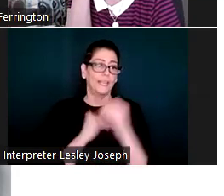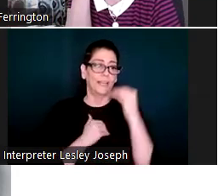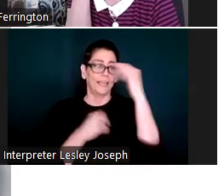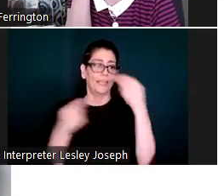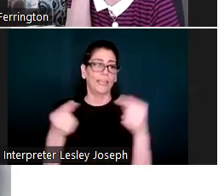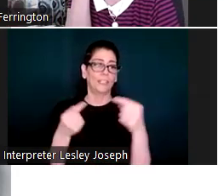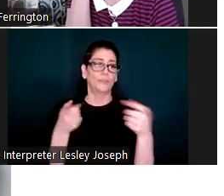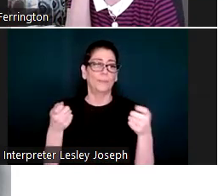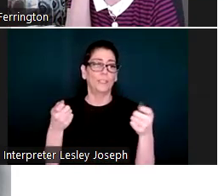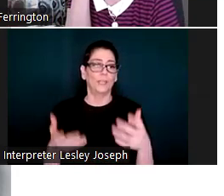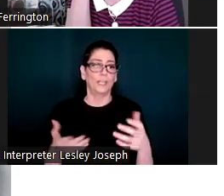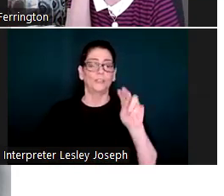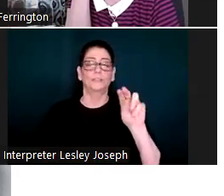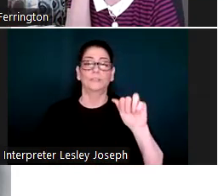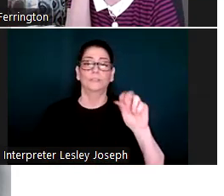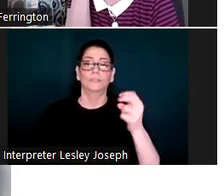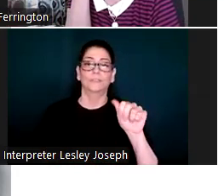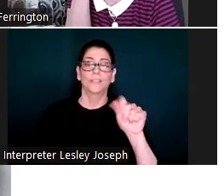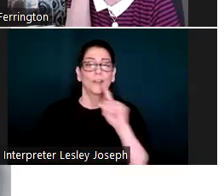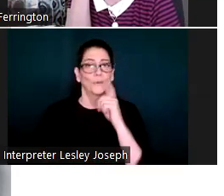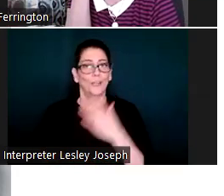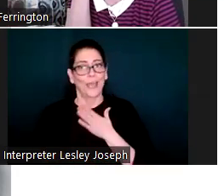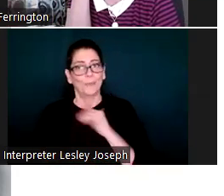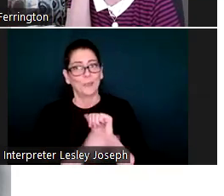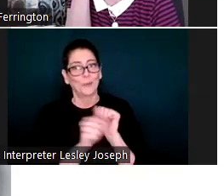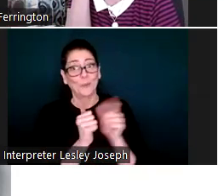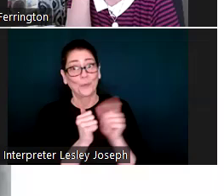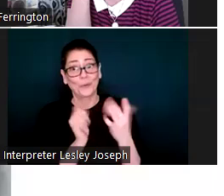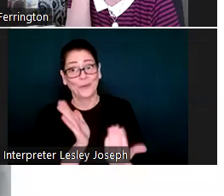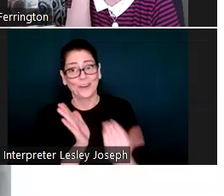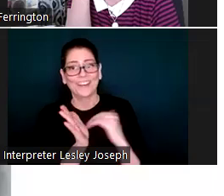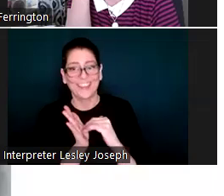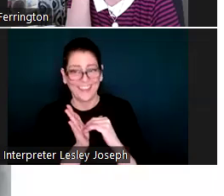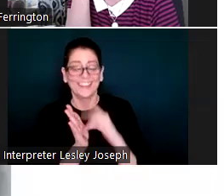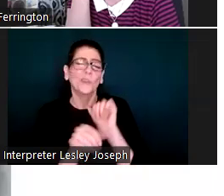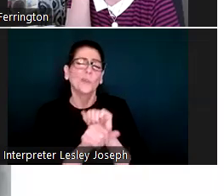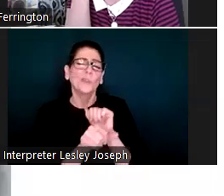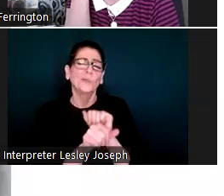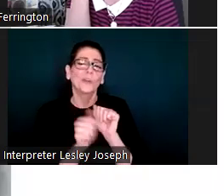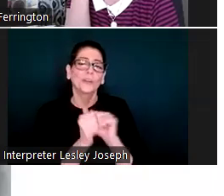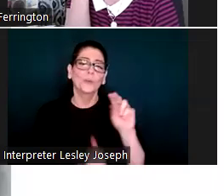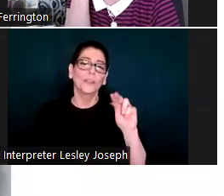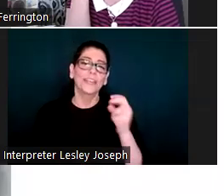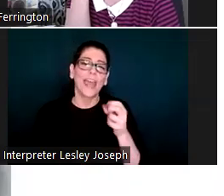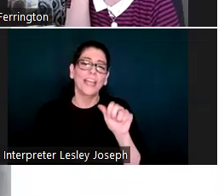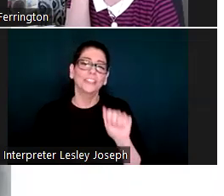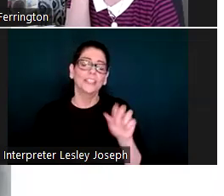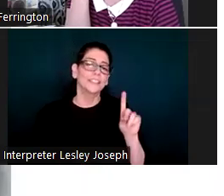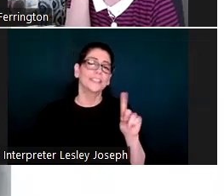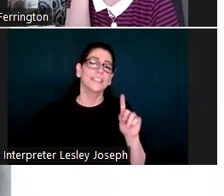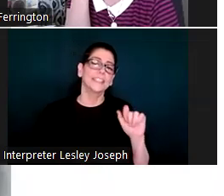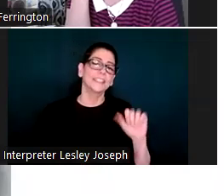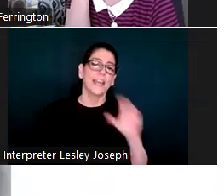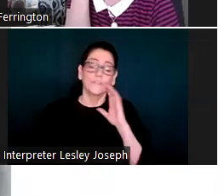Injury Administrators, or NASHA. We are so happy to be working with Jill again, and we've worked with NASHA on DTAC for